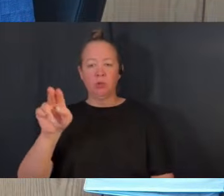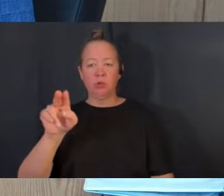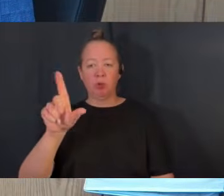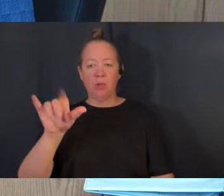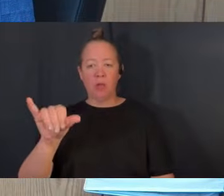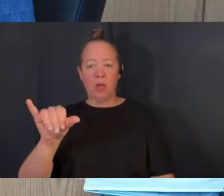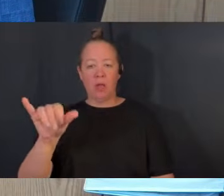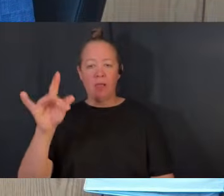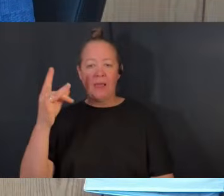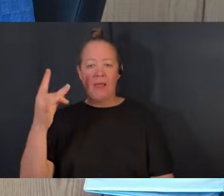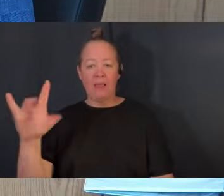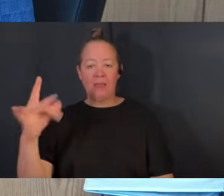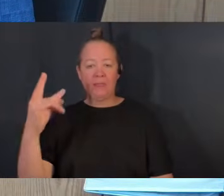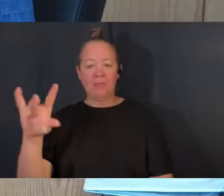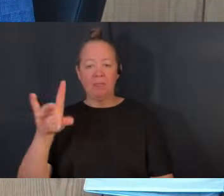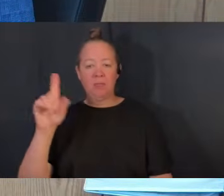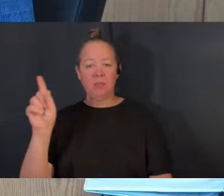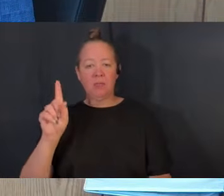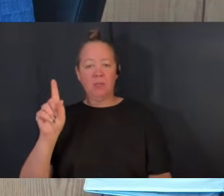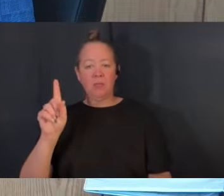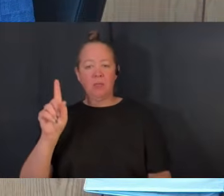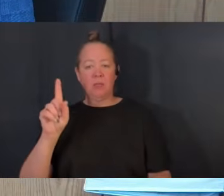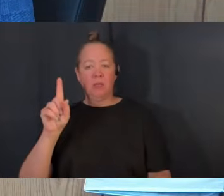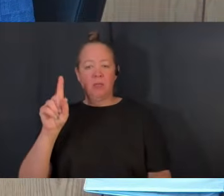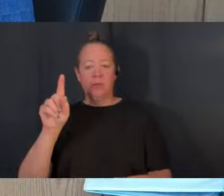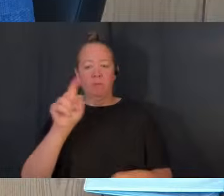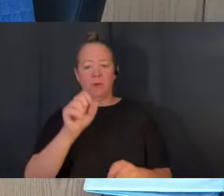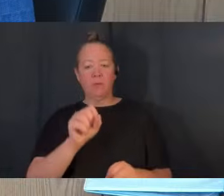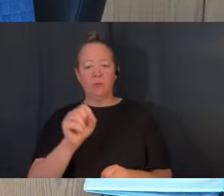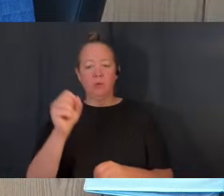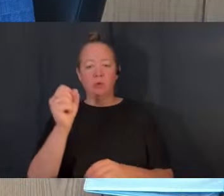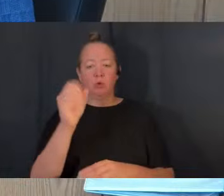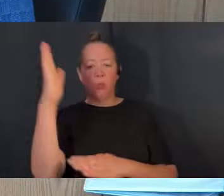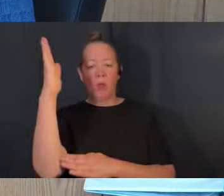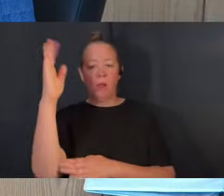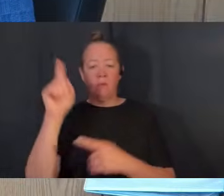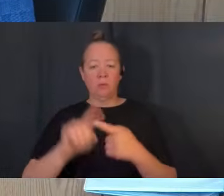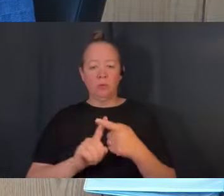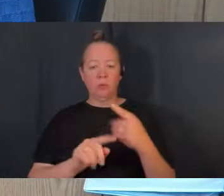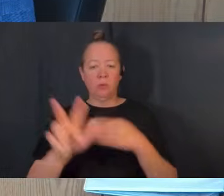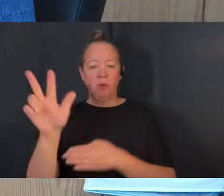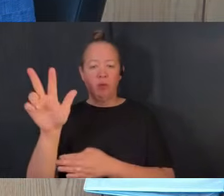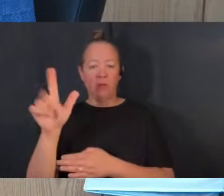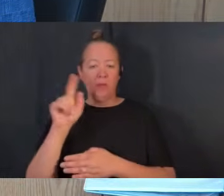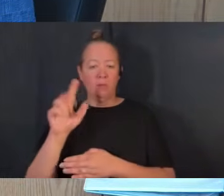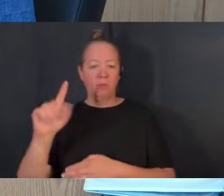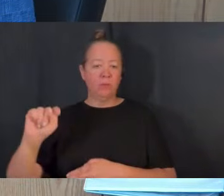at Town Hall for the first year. We will have tons of